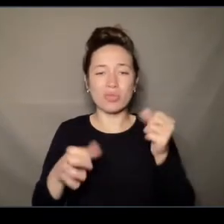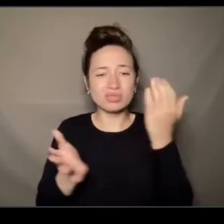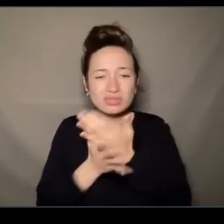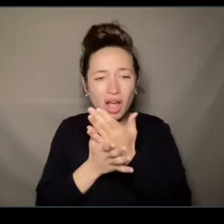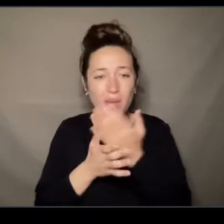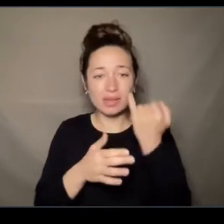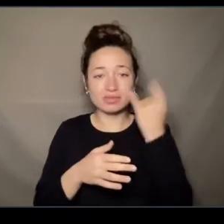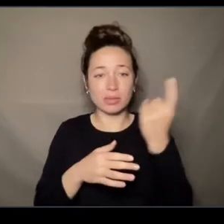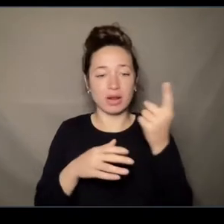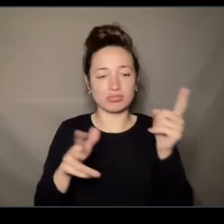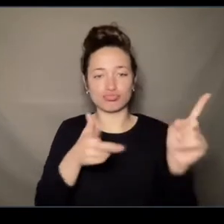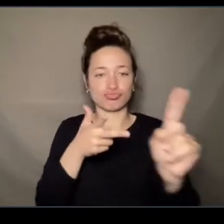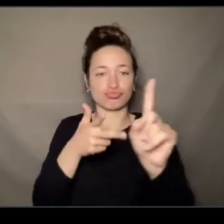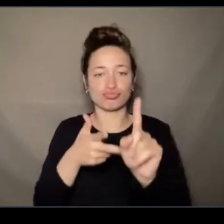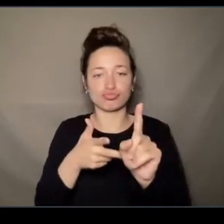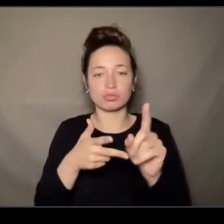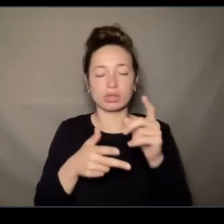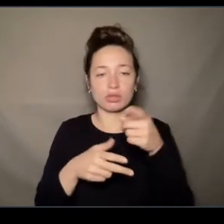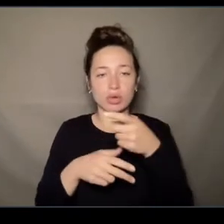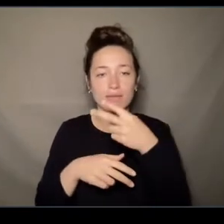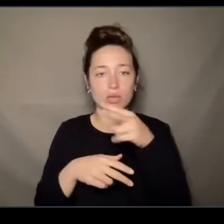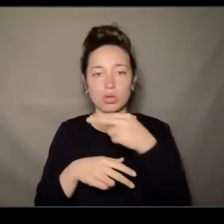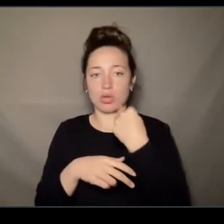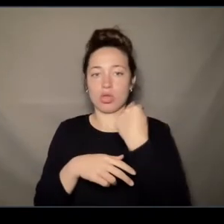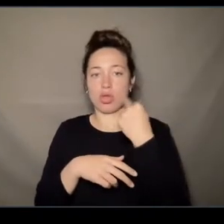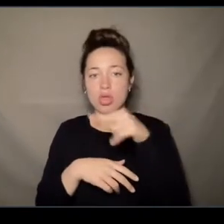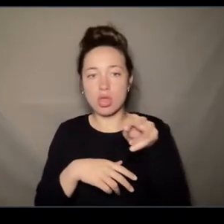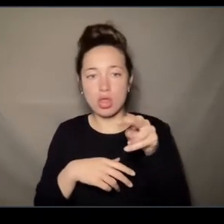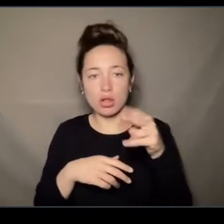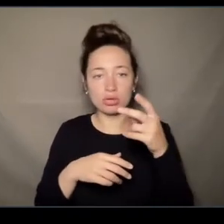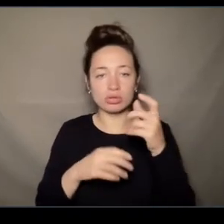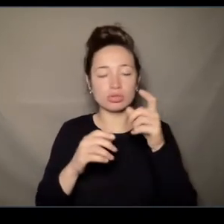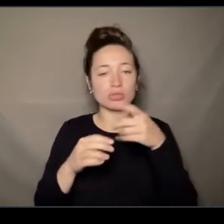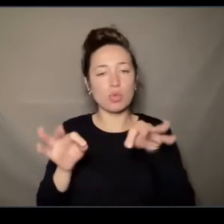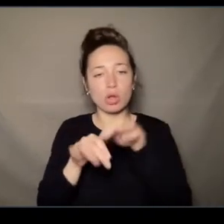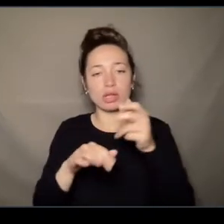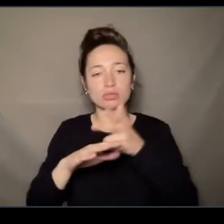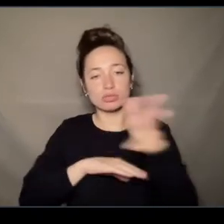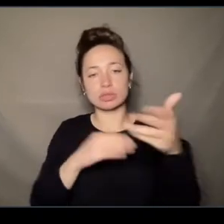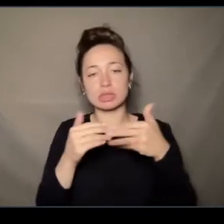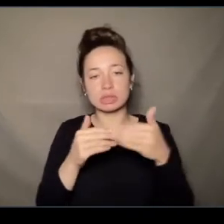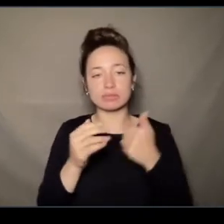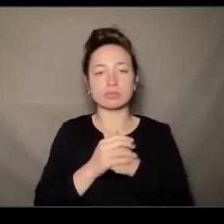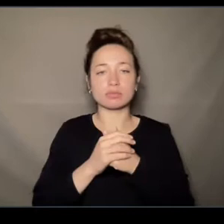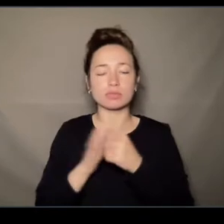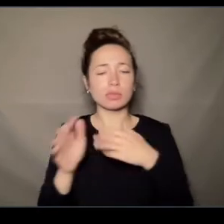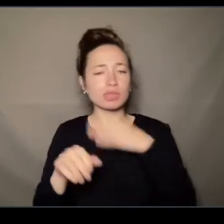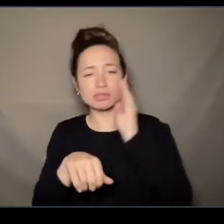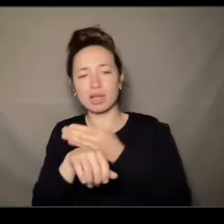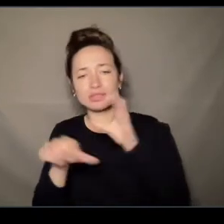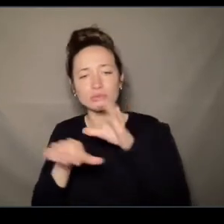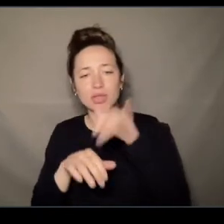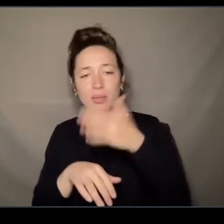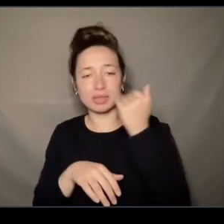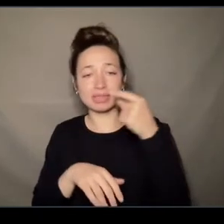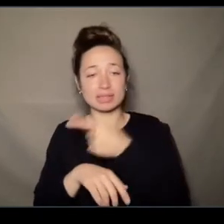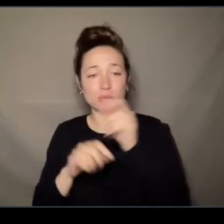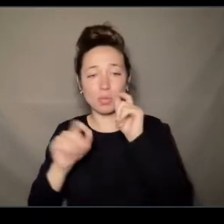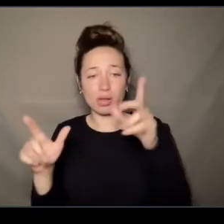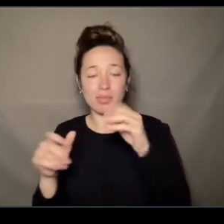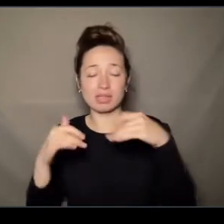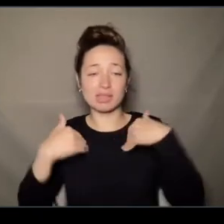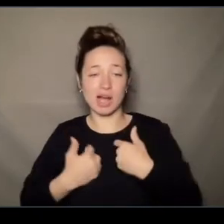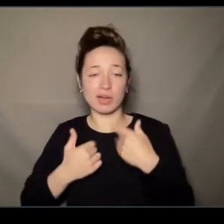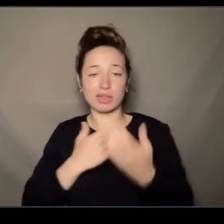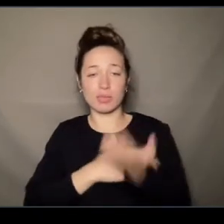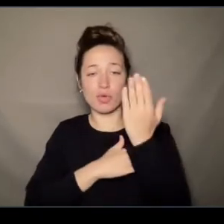get stopped because somebody stands behind you, or you have to look to back out. You can drive right out. Oh no, my son does that because he wakes up and he's tired